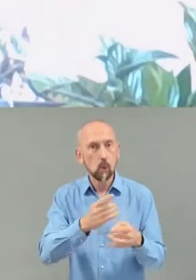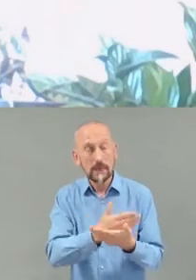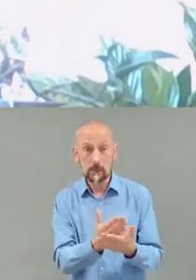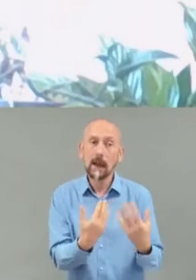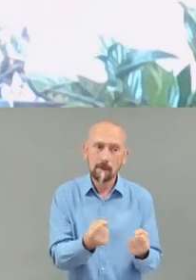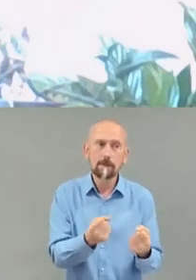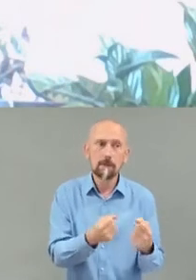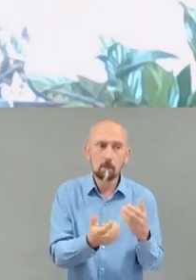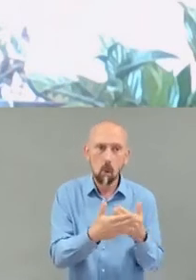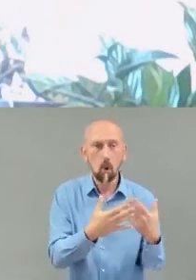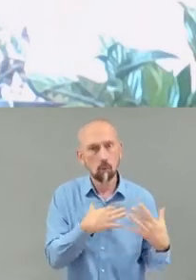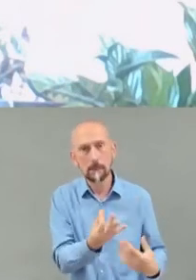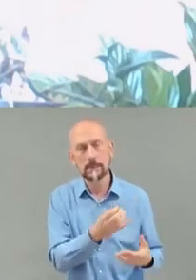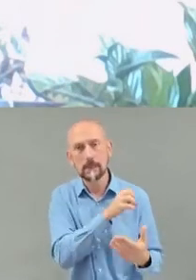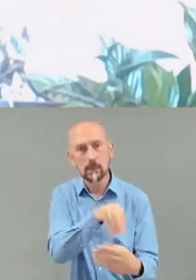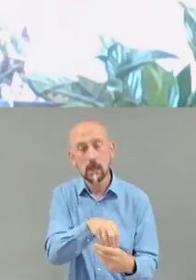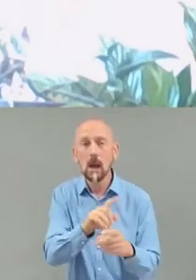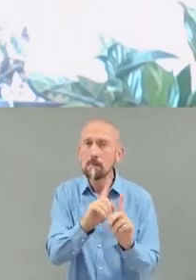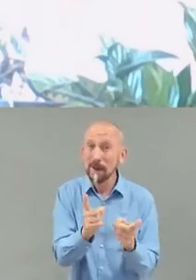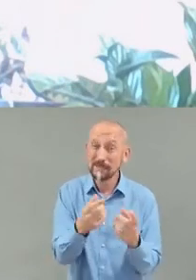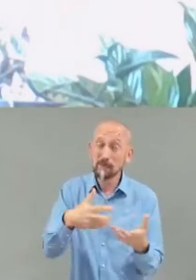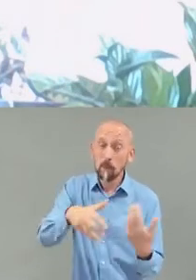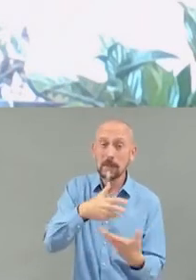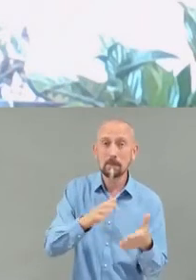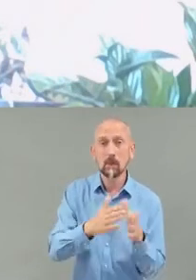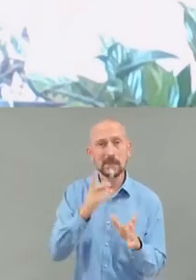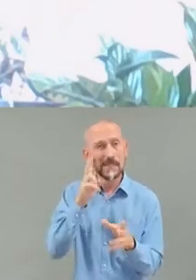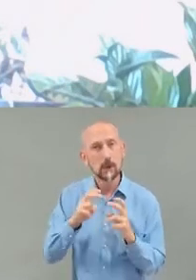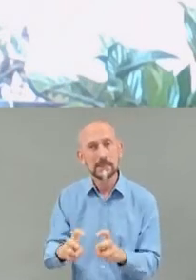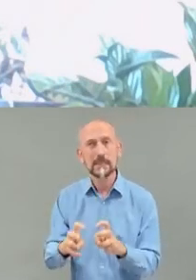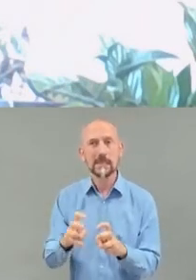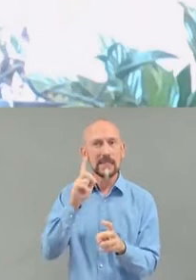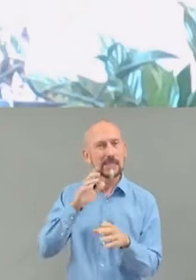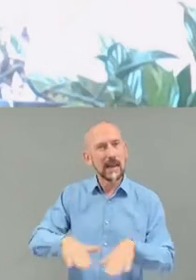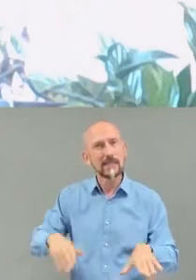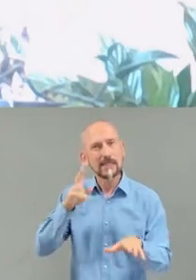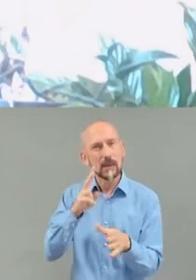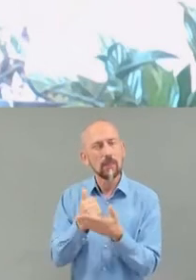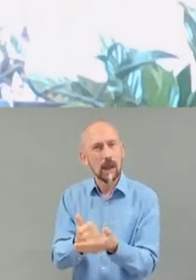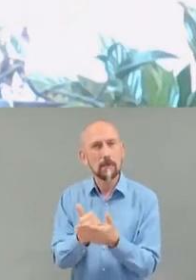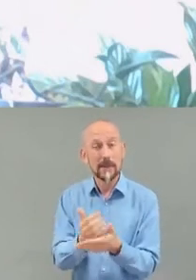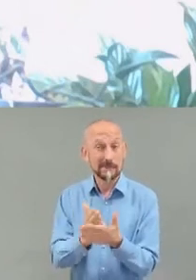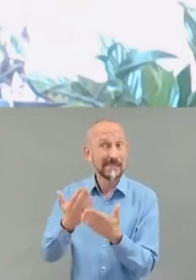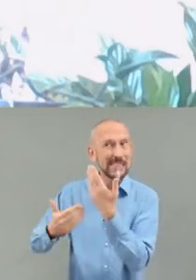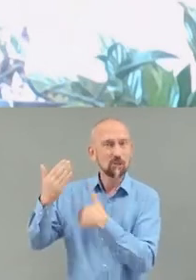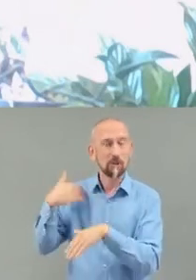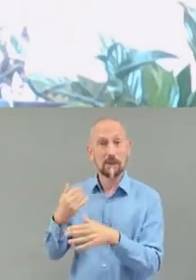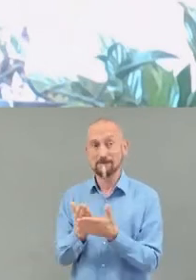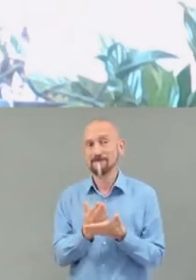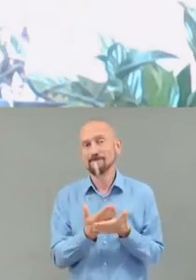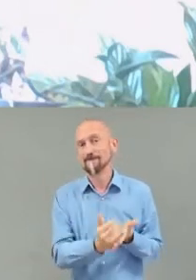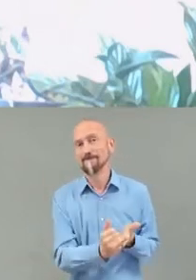stance that psychoanalysis and child psychotherapy as a psychoanalytic profession has historically taken in relation